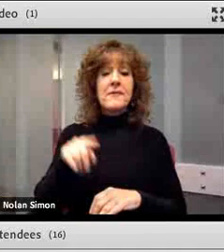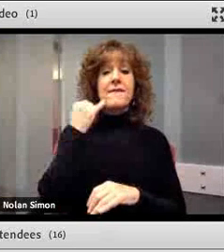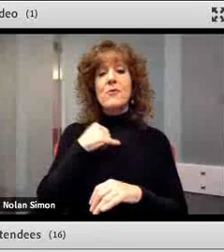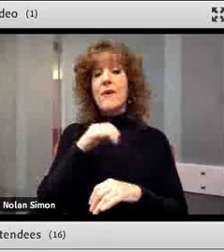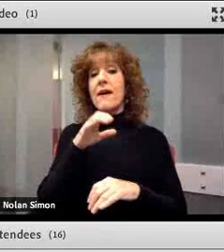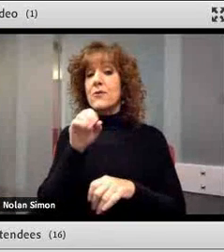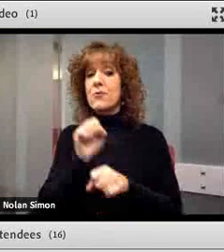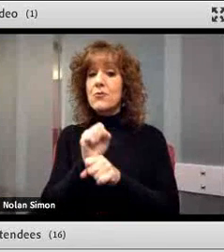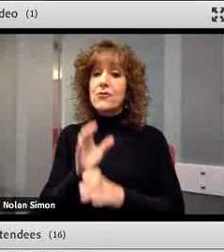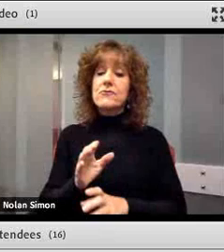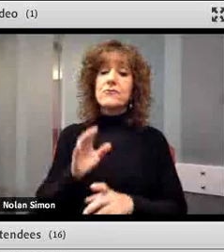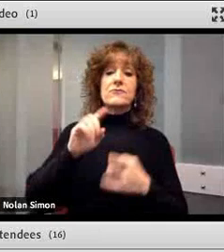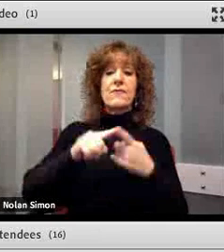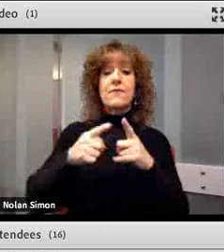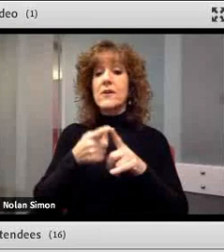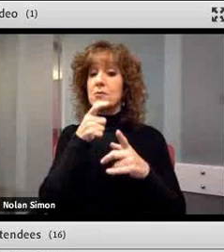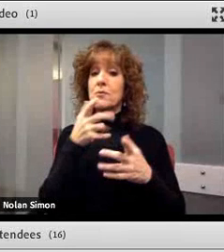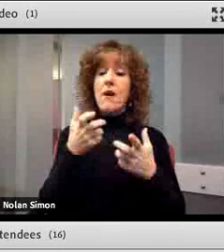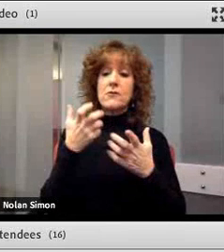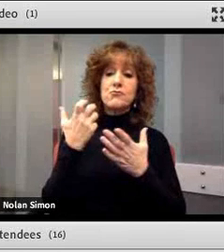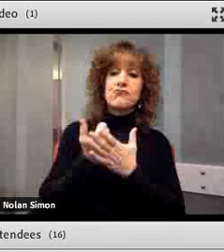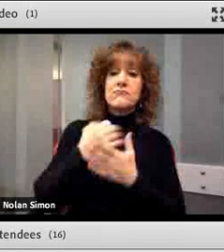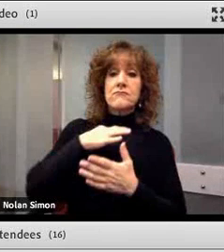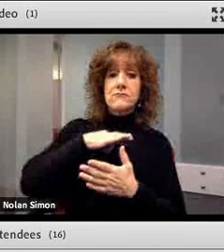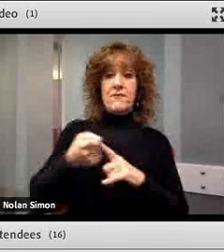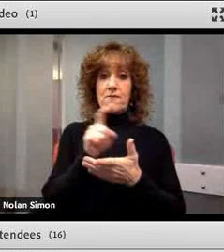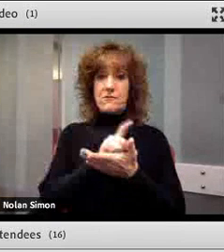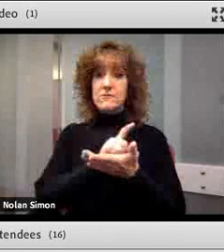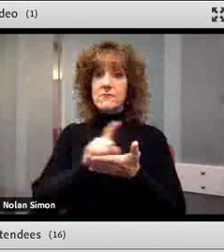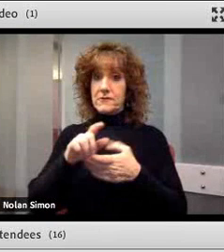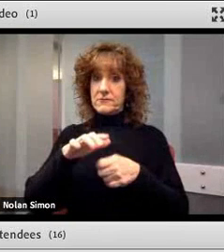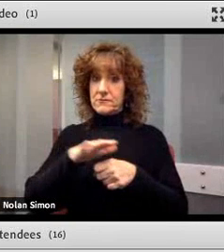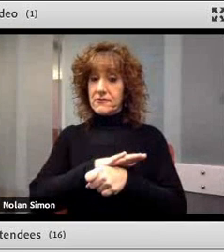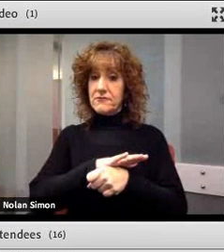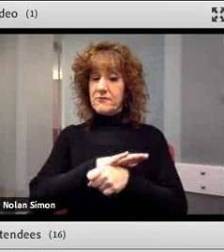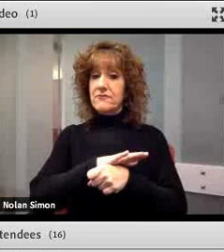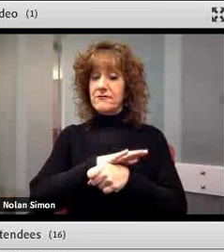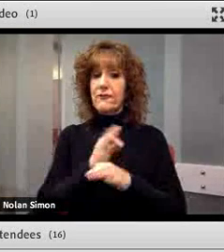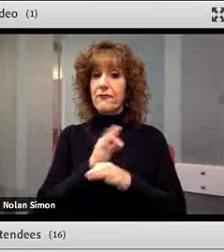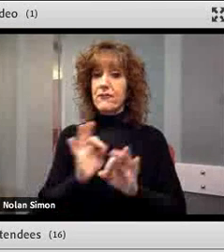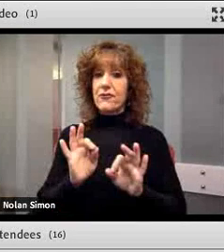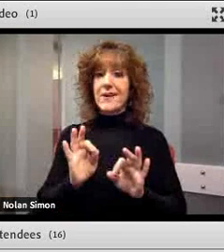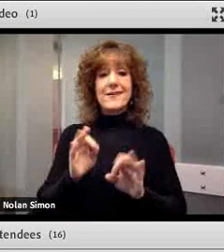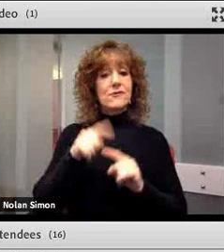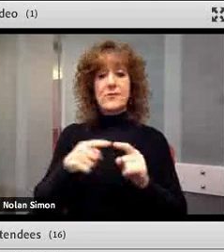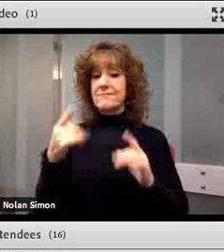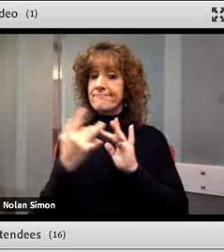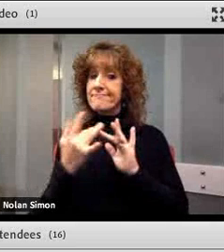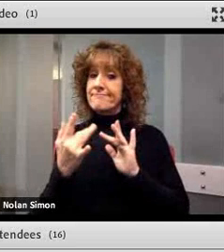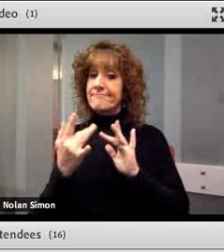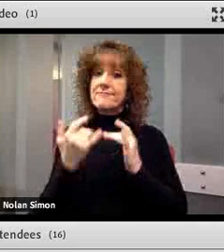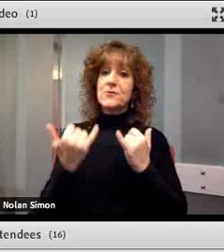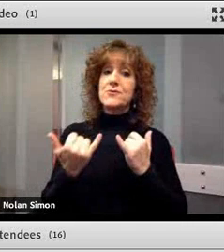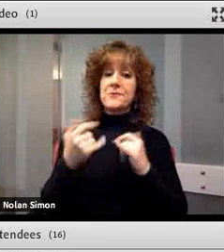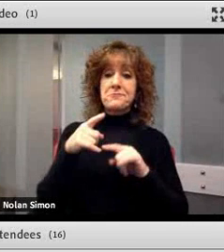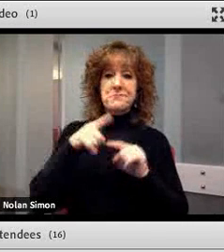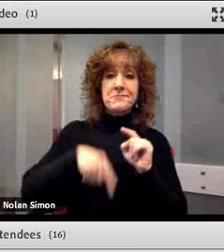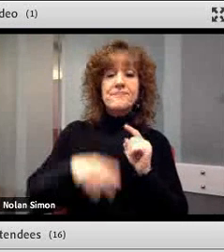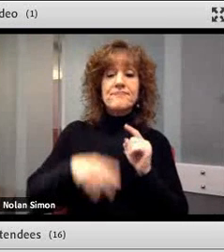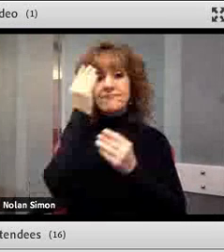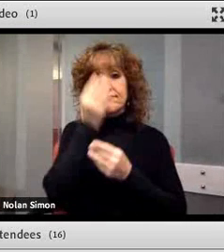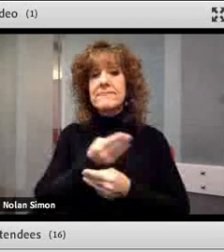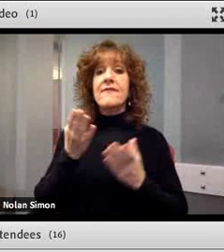if you have colleagues or friends who would like to benefit from the free week of access and the forum, but they couldn't make it to today's